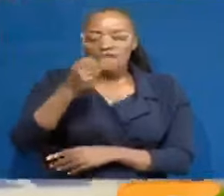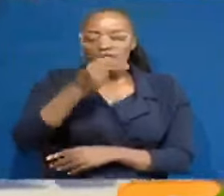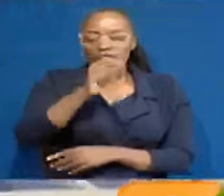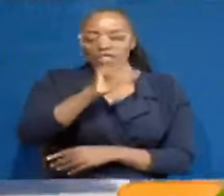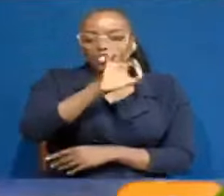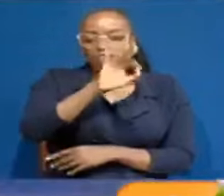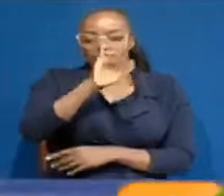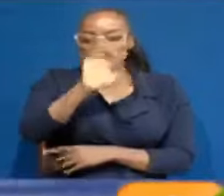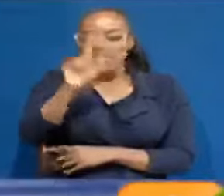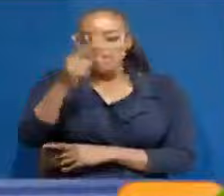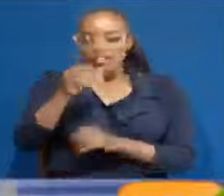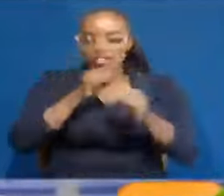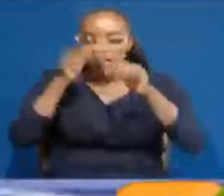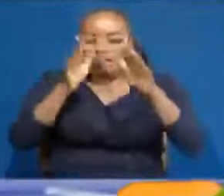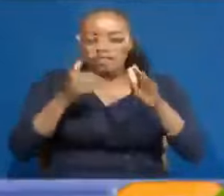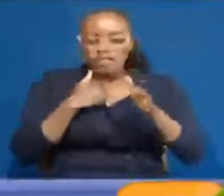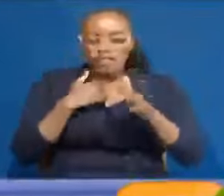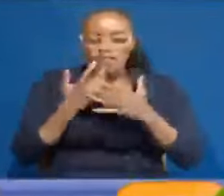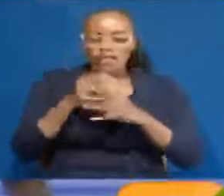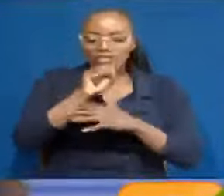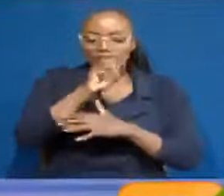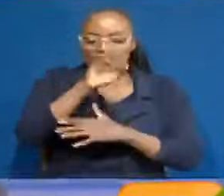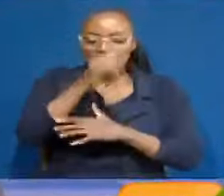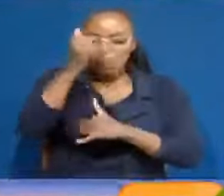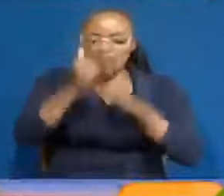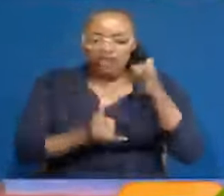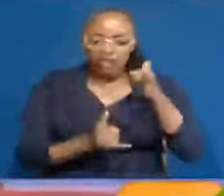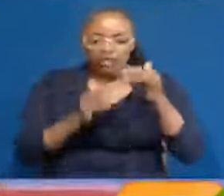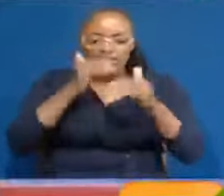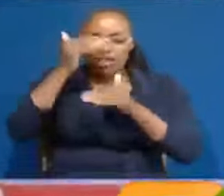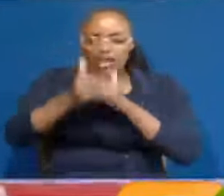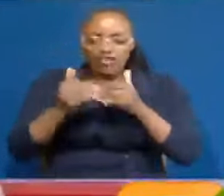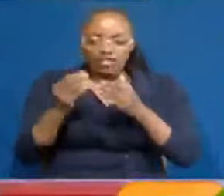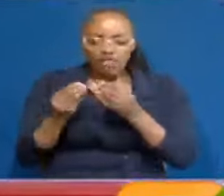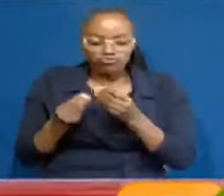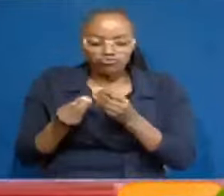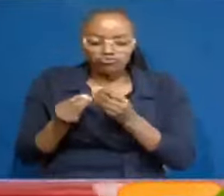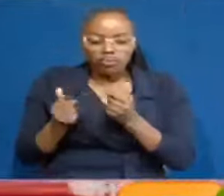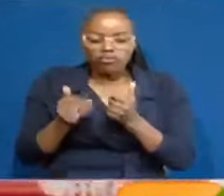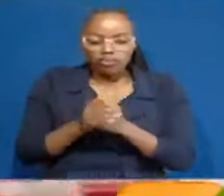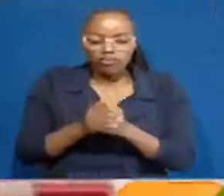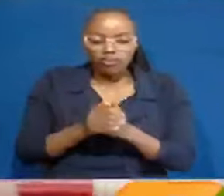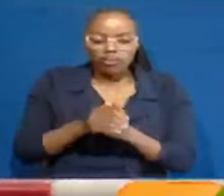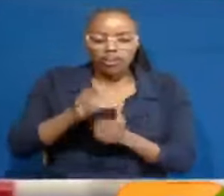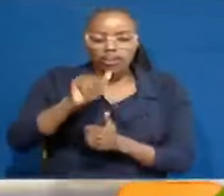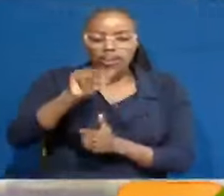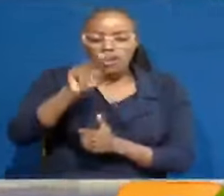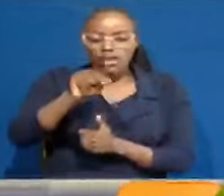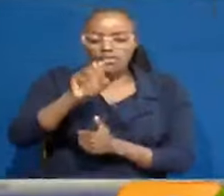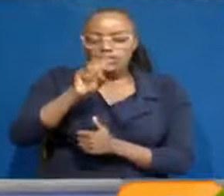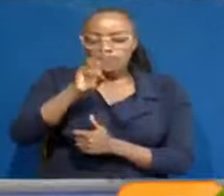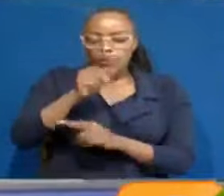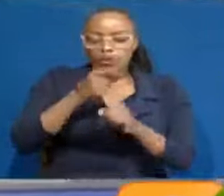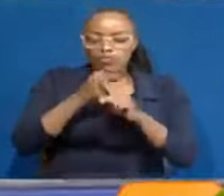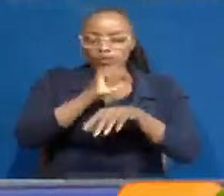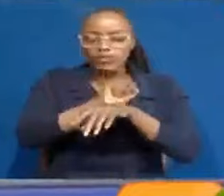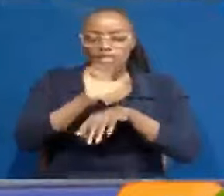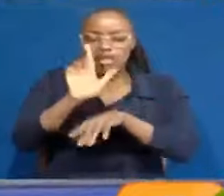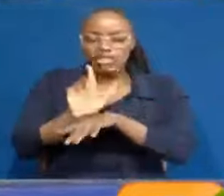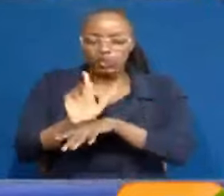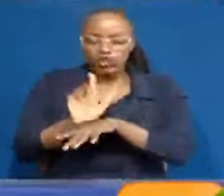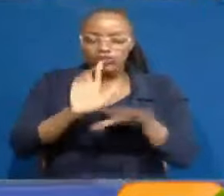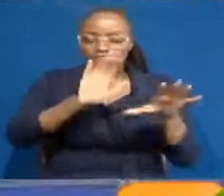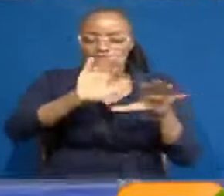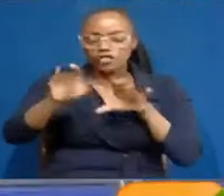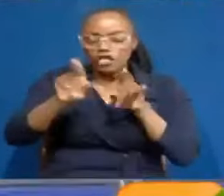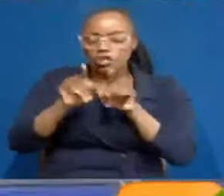was the first boxer to punch his semifinals ticket after eliminating Barno Ansar of Sierra Leone on points. In